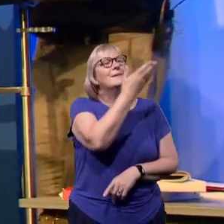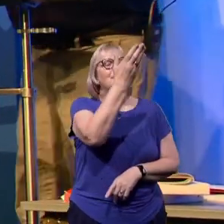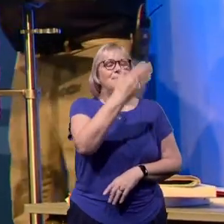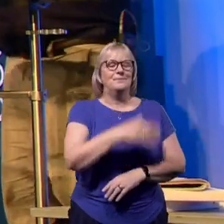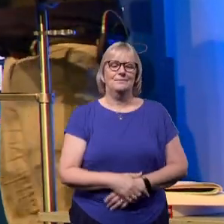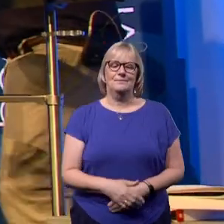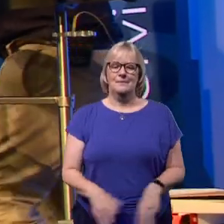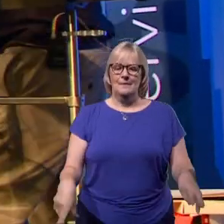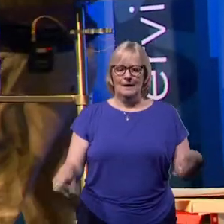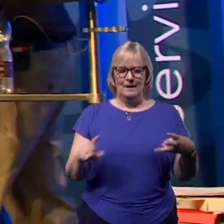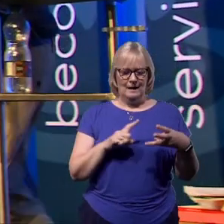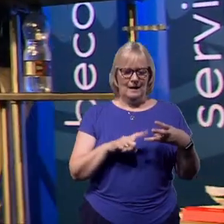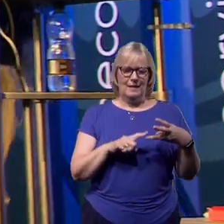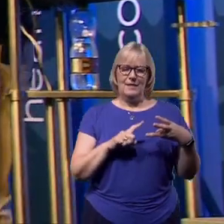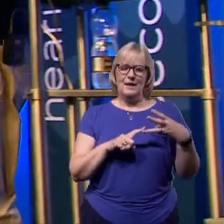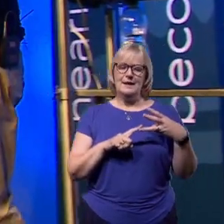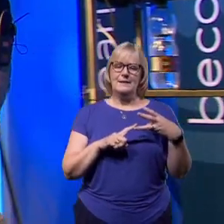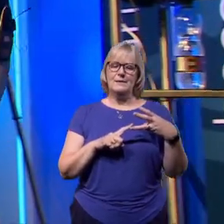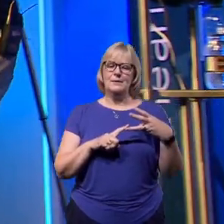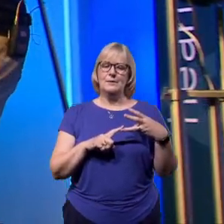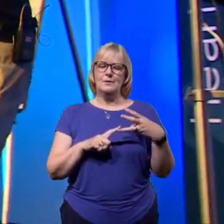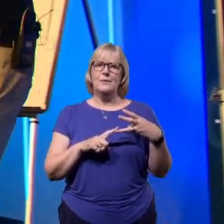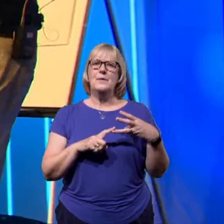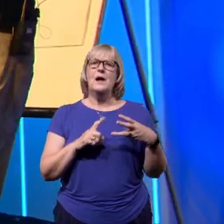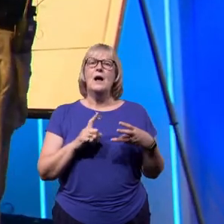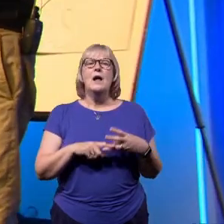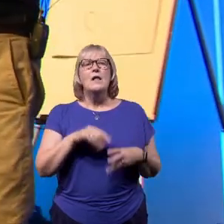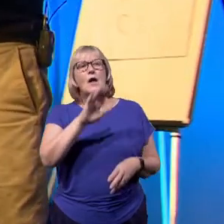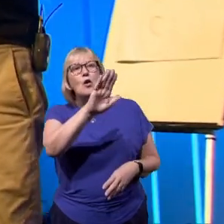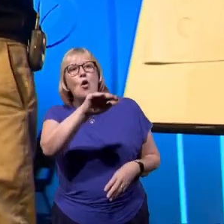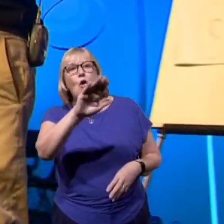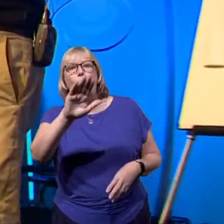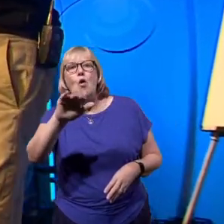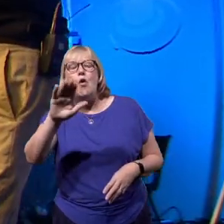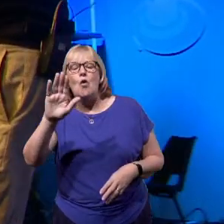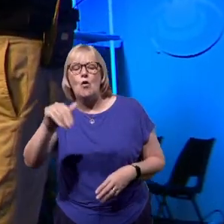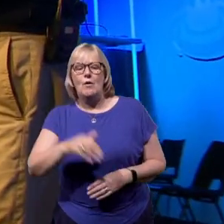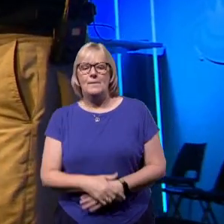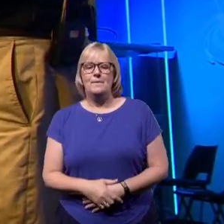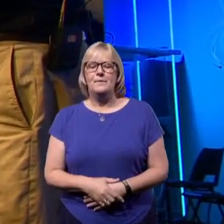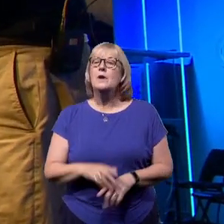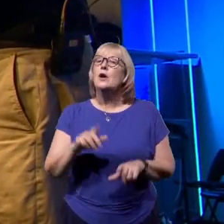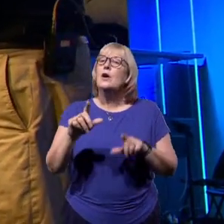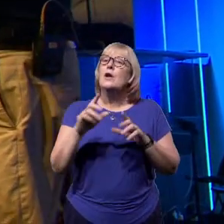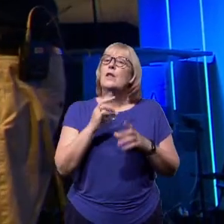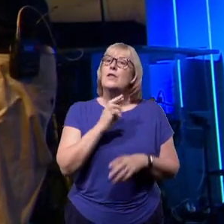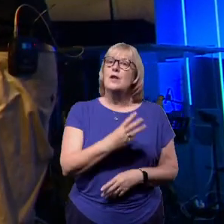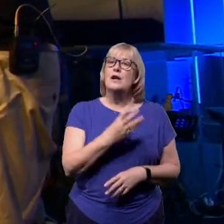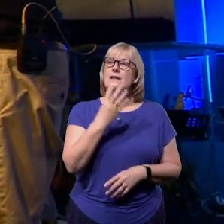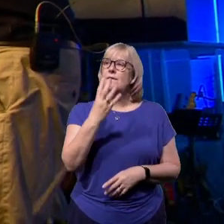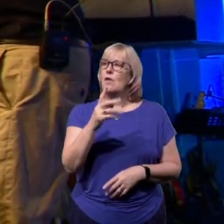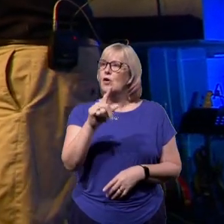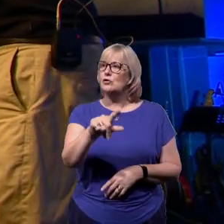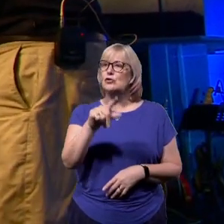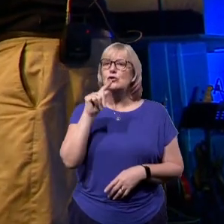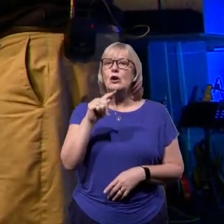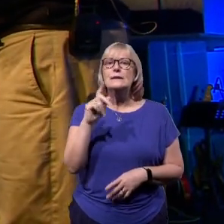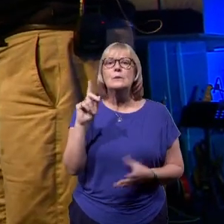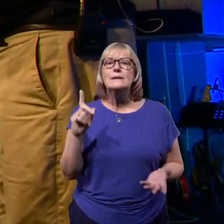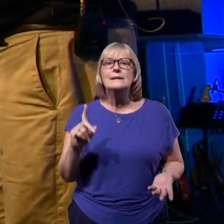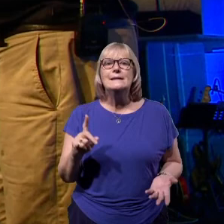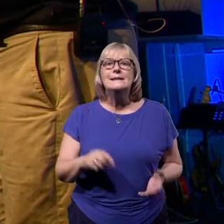down, can we look down? Thirdly, the call. And can you see what's the choice in verse 34? What's the choice in verse